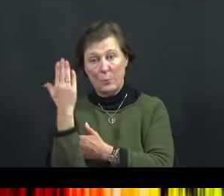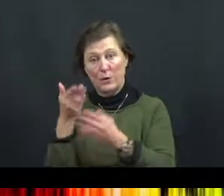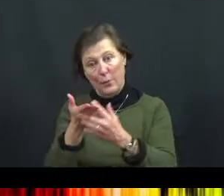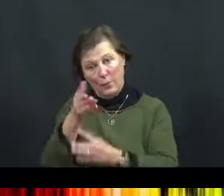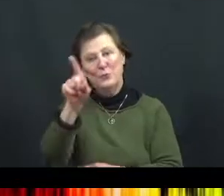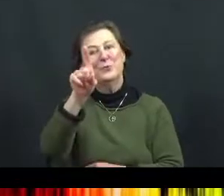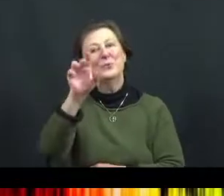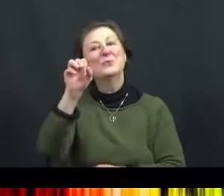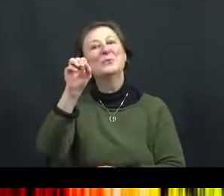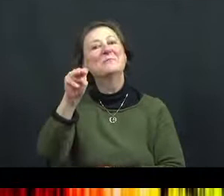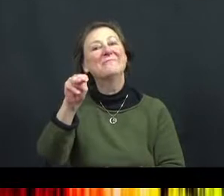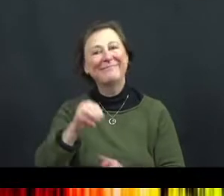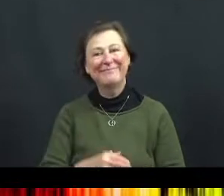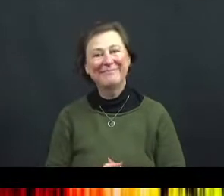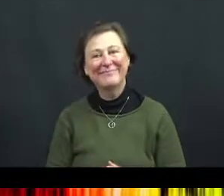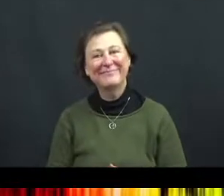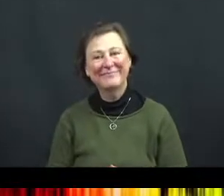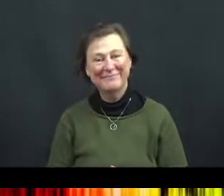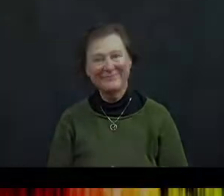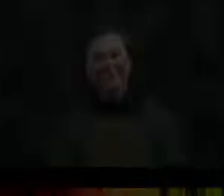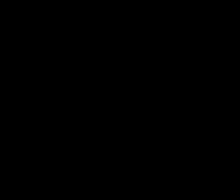Zoom.